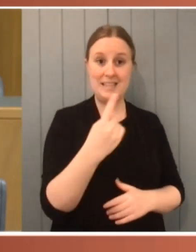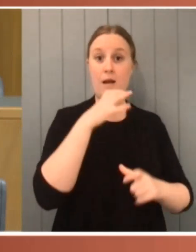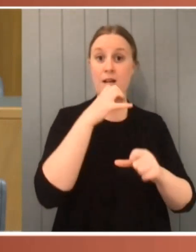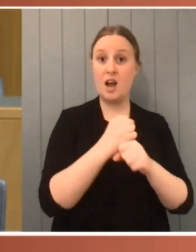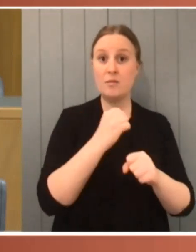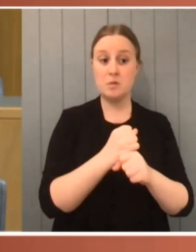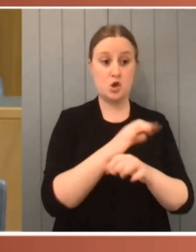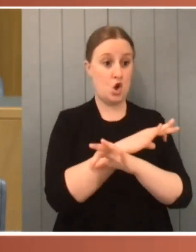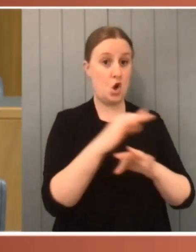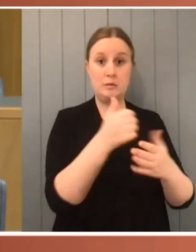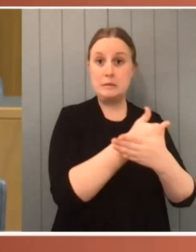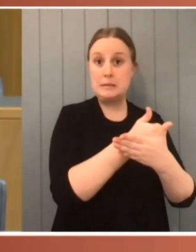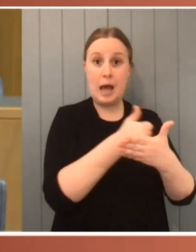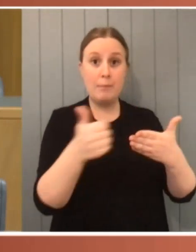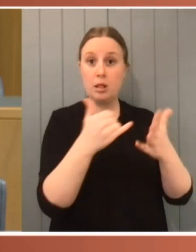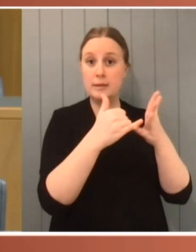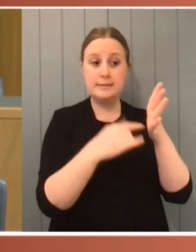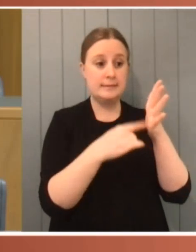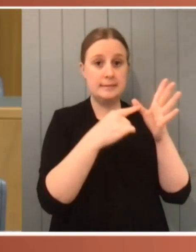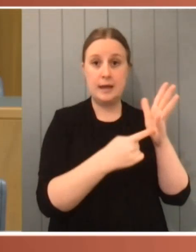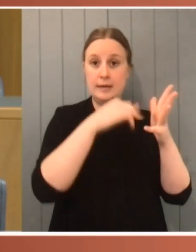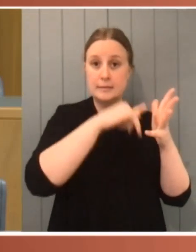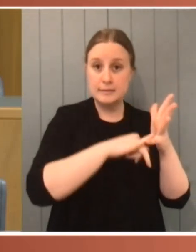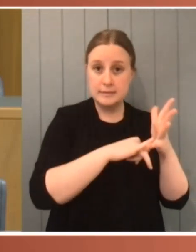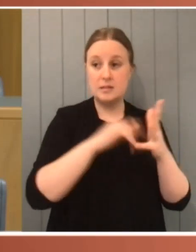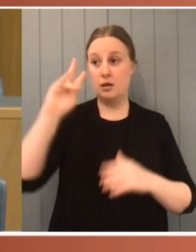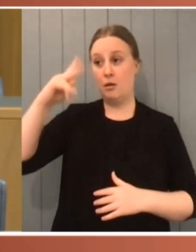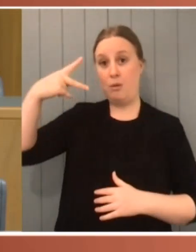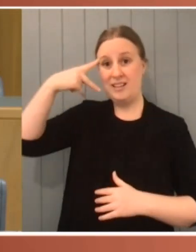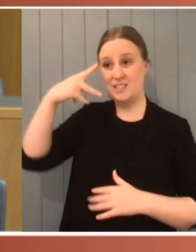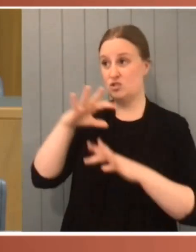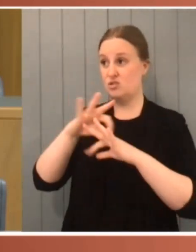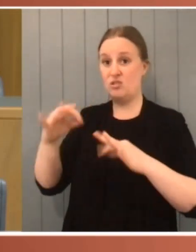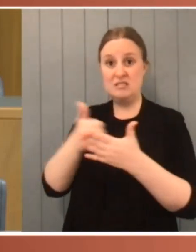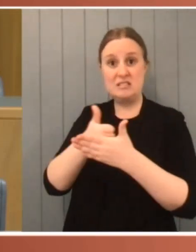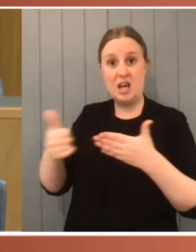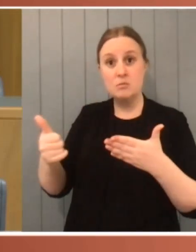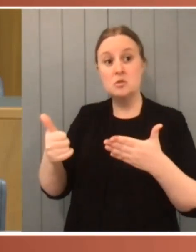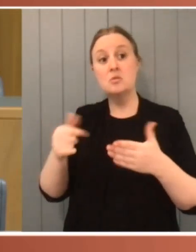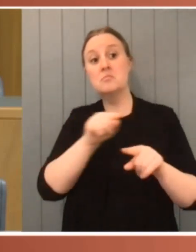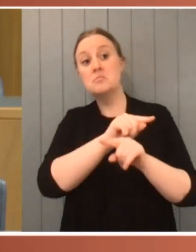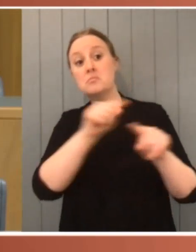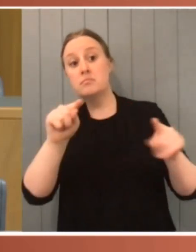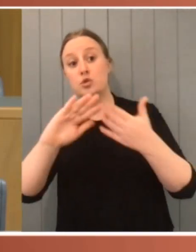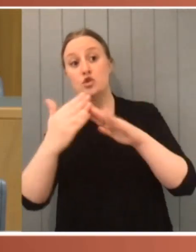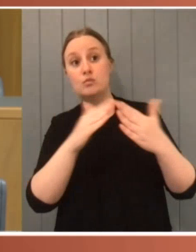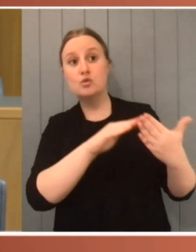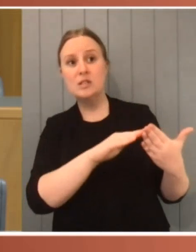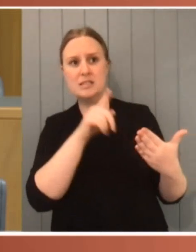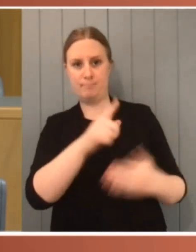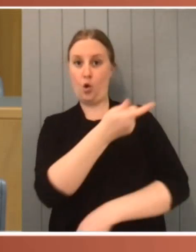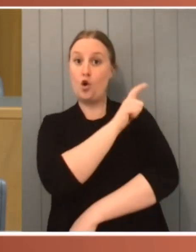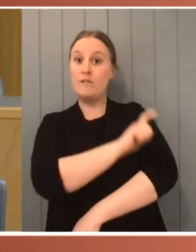stasis. In that environment, as already noted, public confidence in the political system has dwindled.